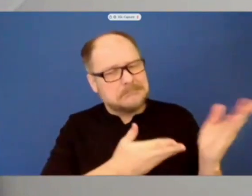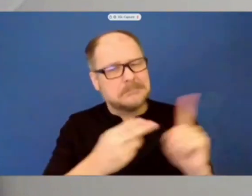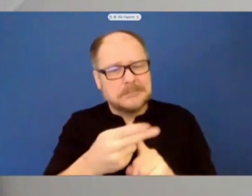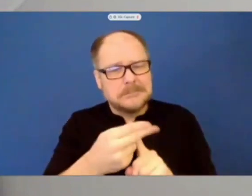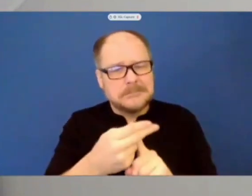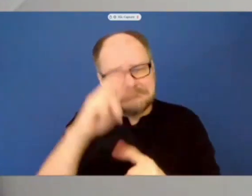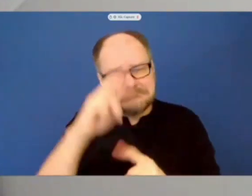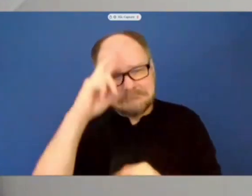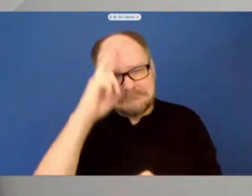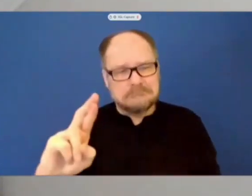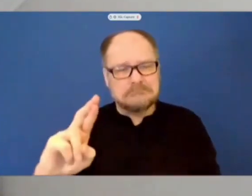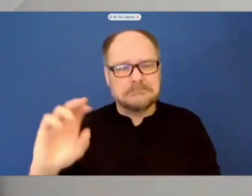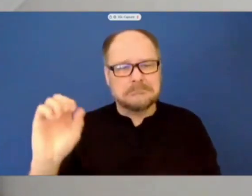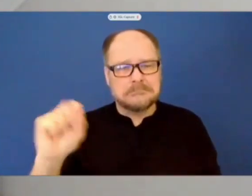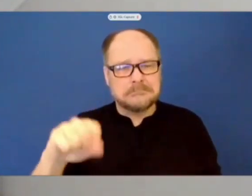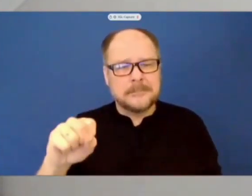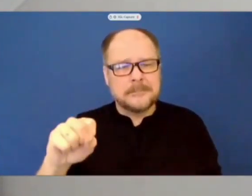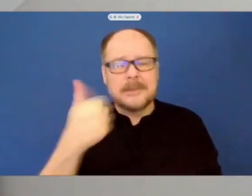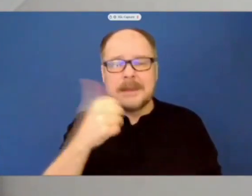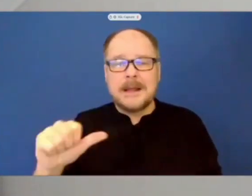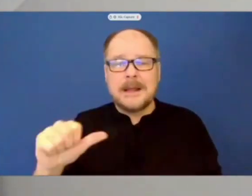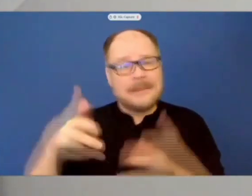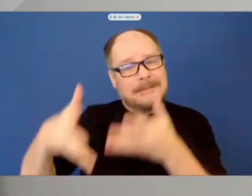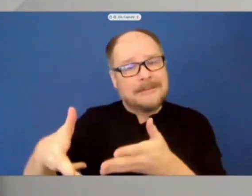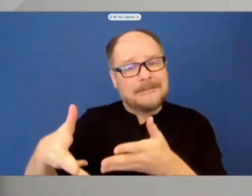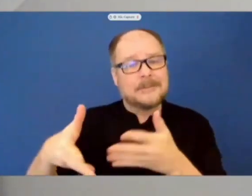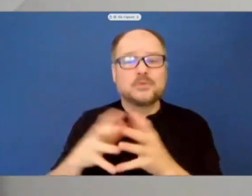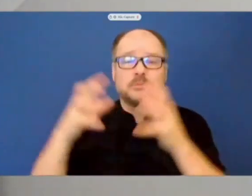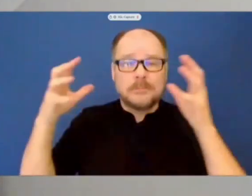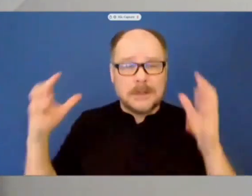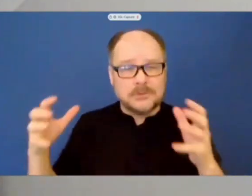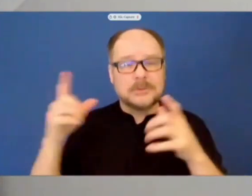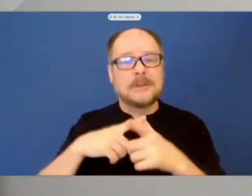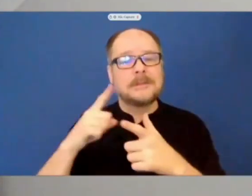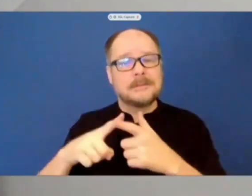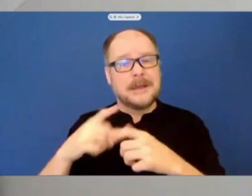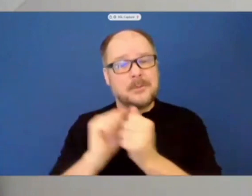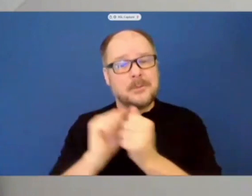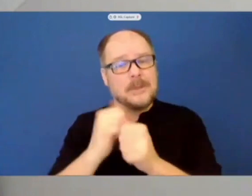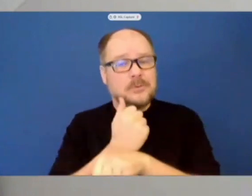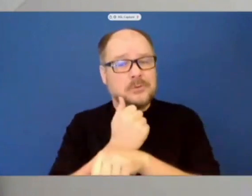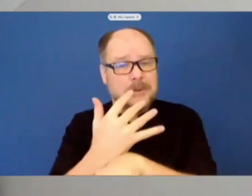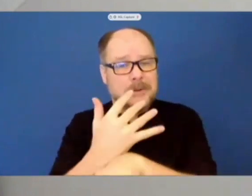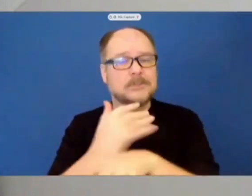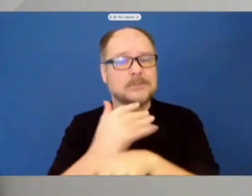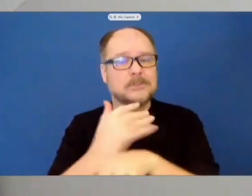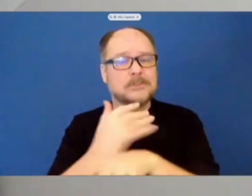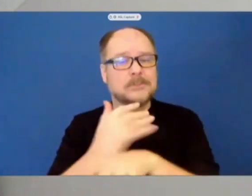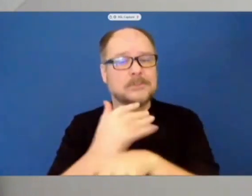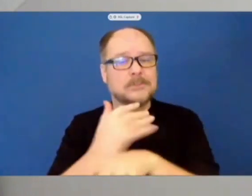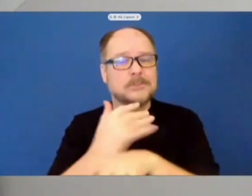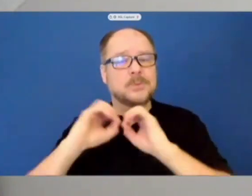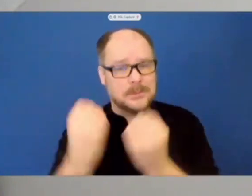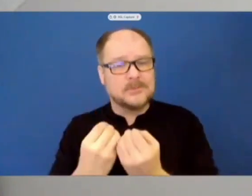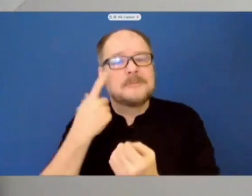and anything that is left behind, that they're working with grassroots organizations on finding a safe place for those belongings to be until